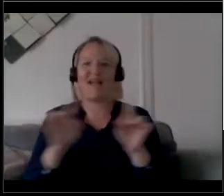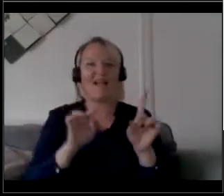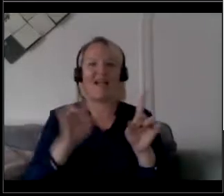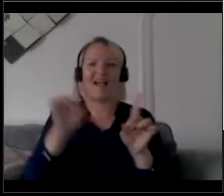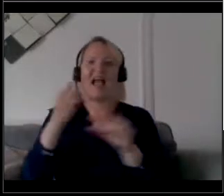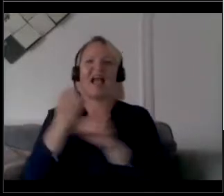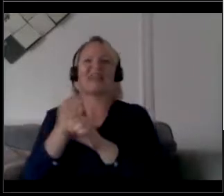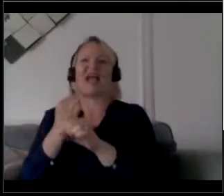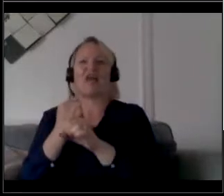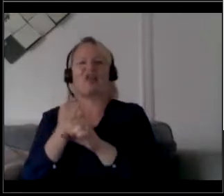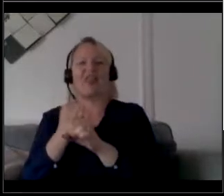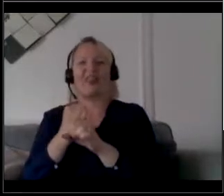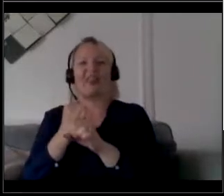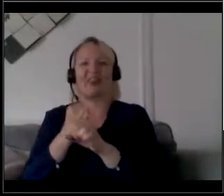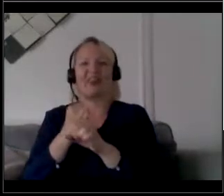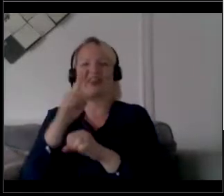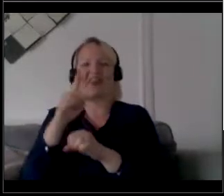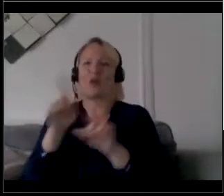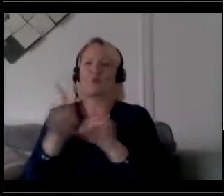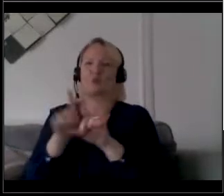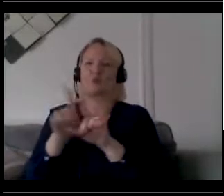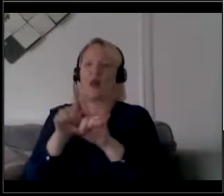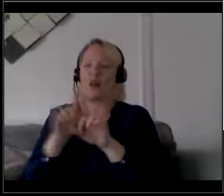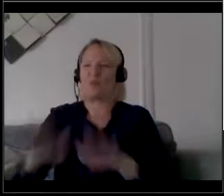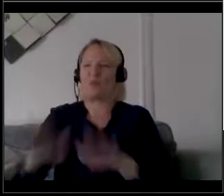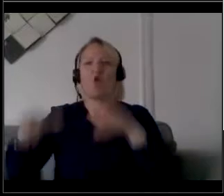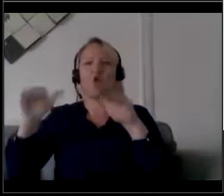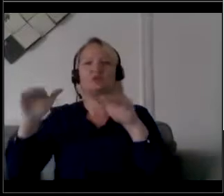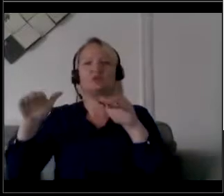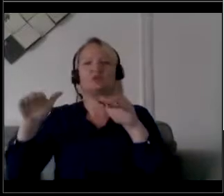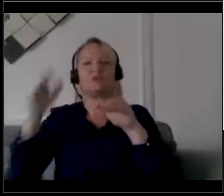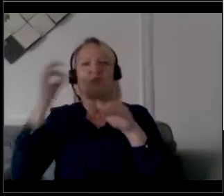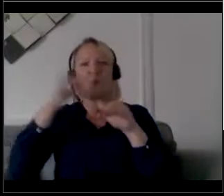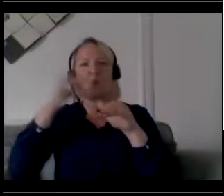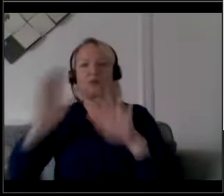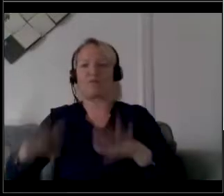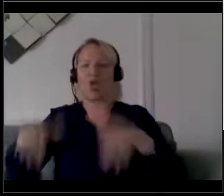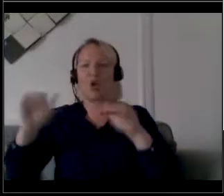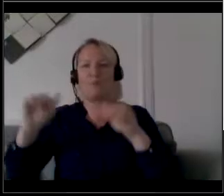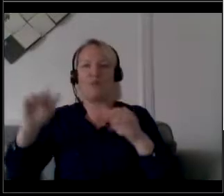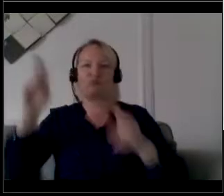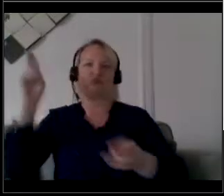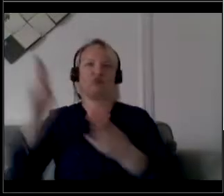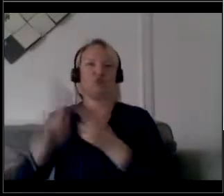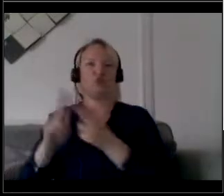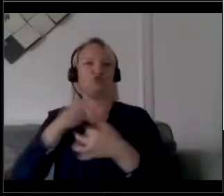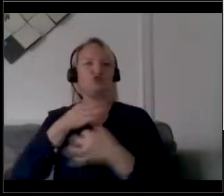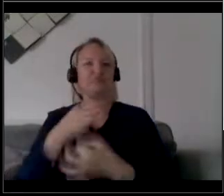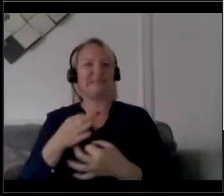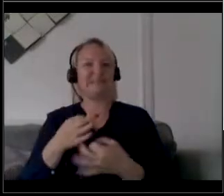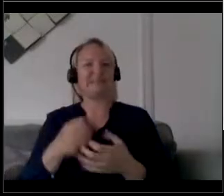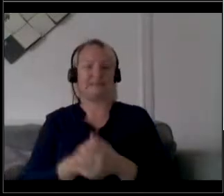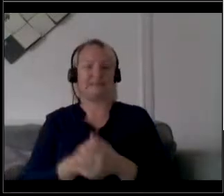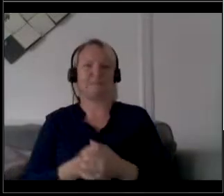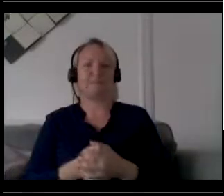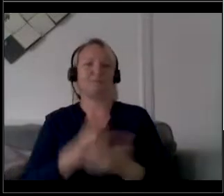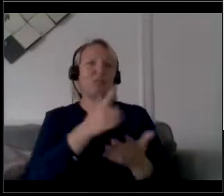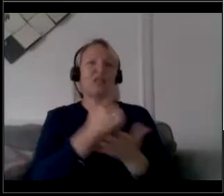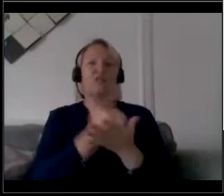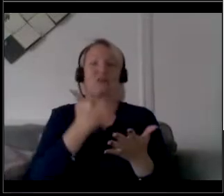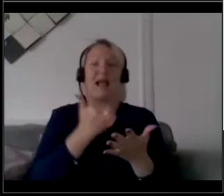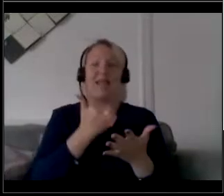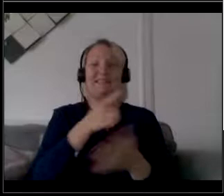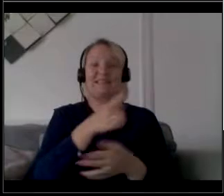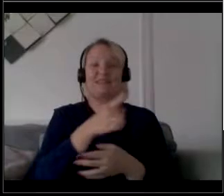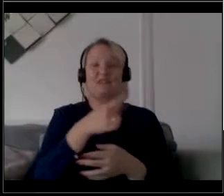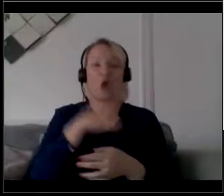add, this would then incorporate the flood alleviation measures in the design to reduce the flood risk. Yeah, that's great. I was just going to say that I know